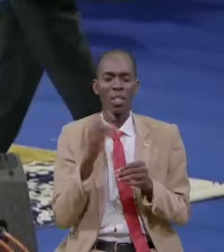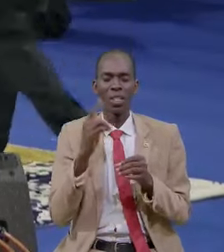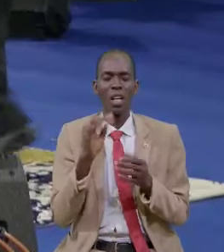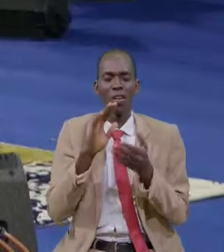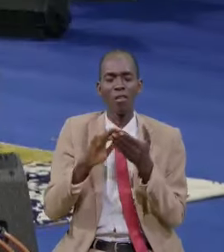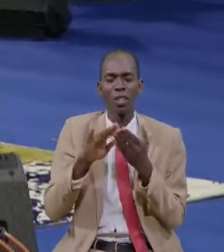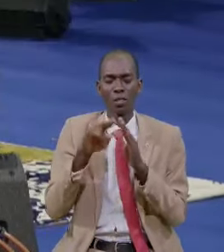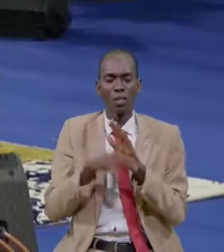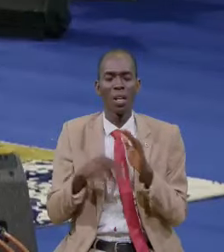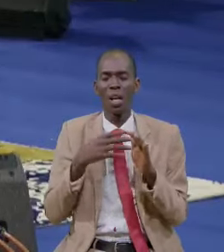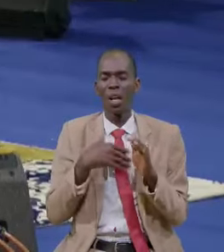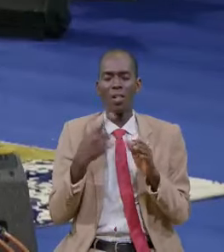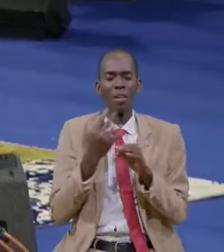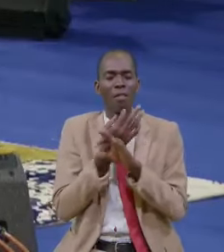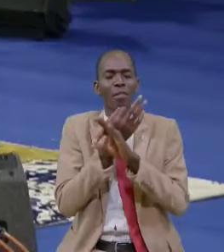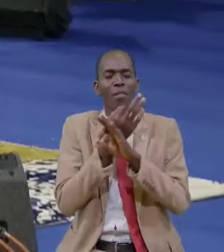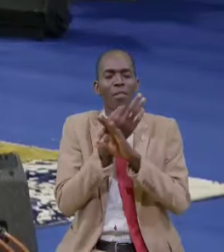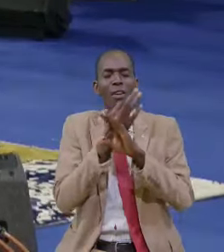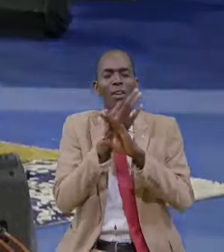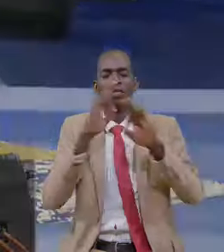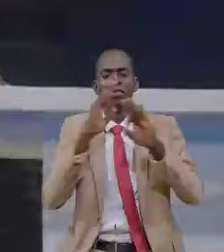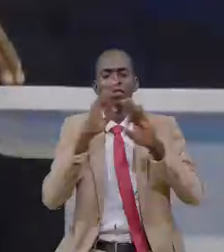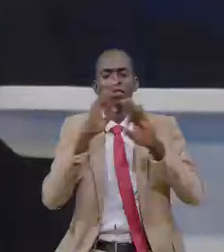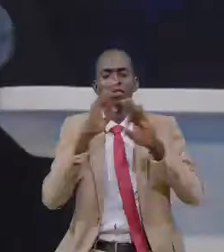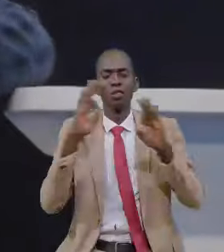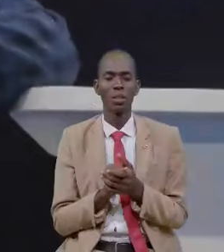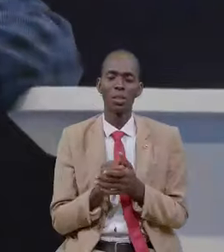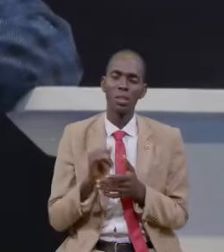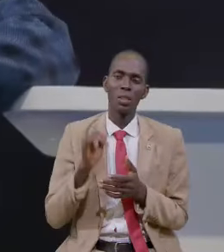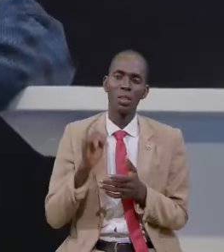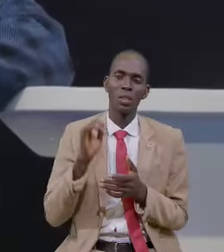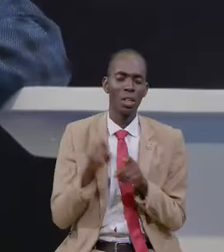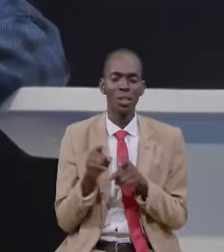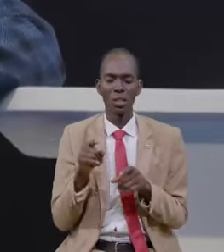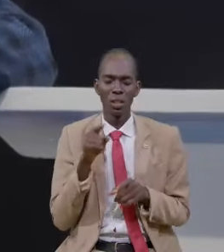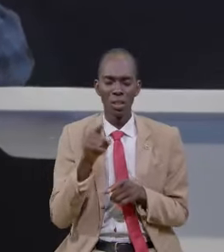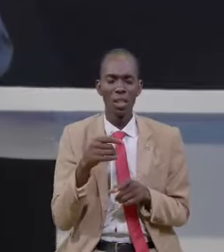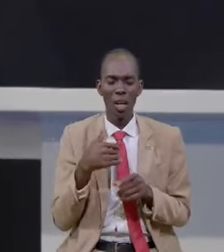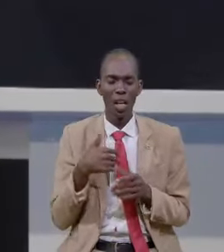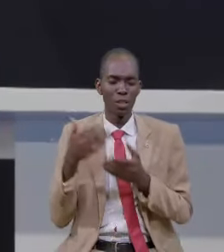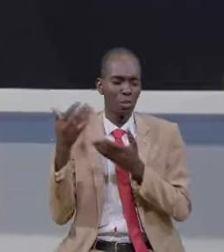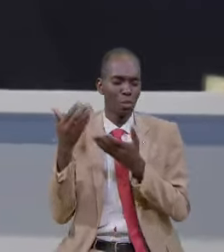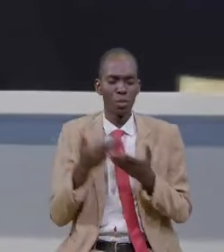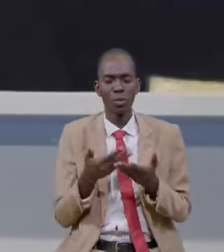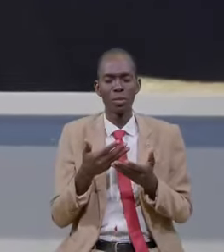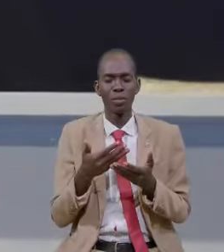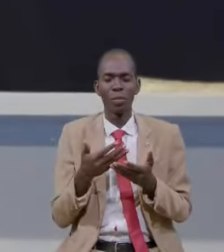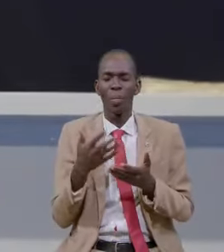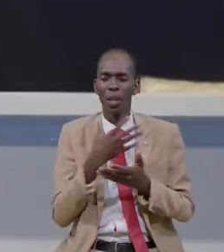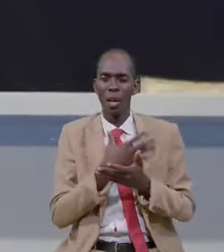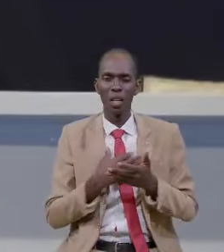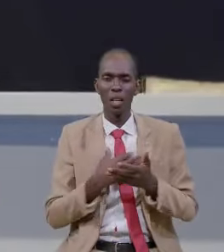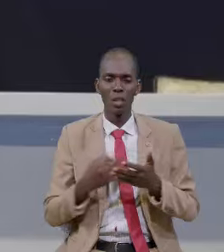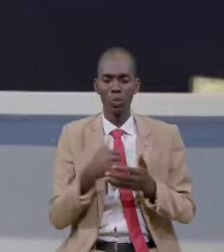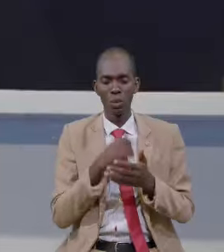freedom that he has brought. If ye believe, they have believed